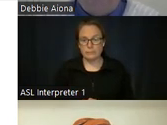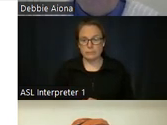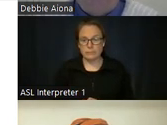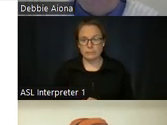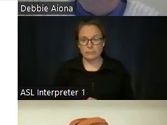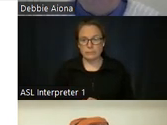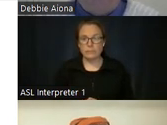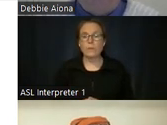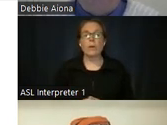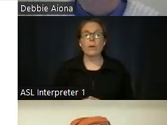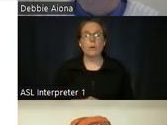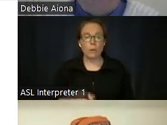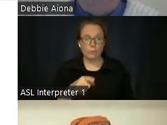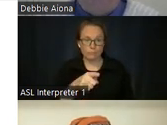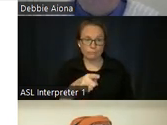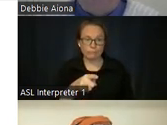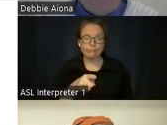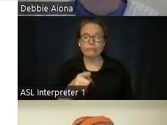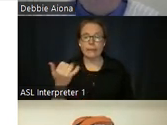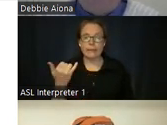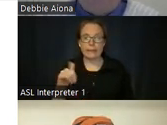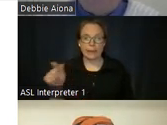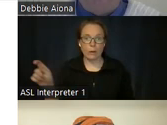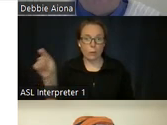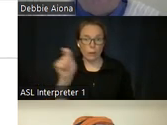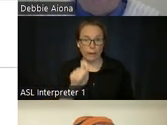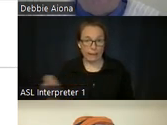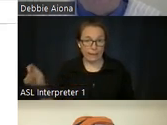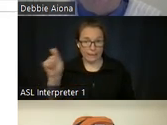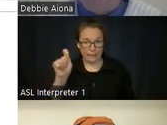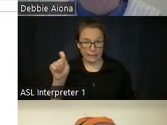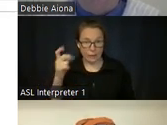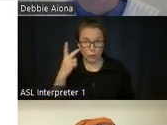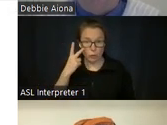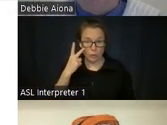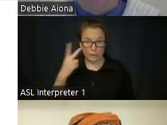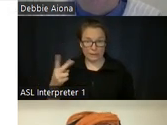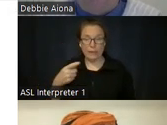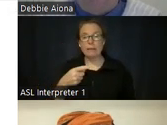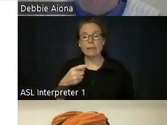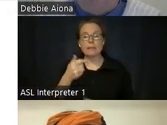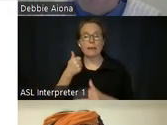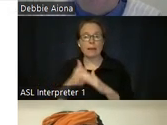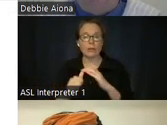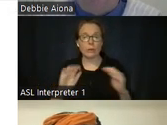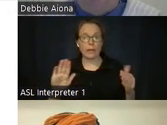Oh, right, it's the highlighted section. So this is part of